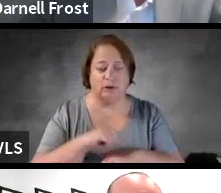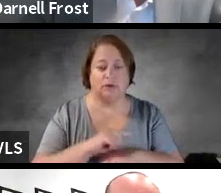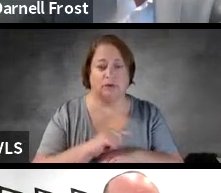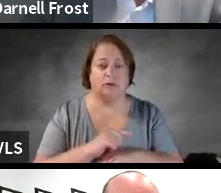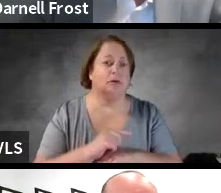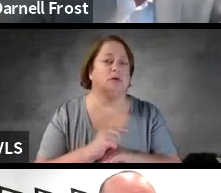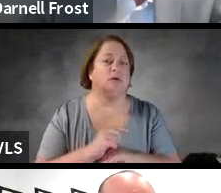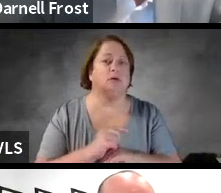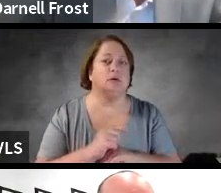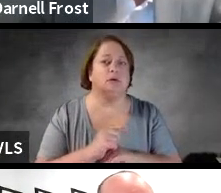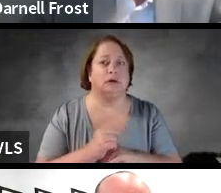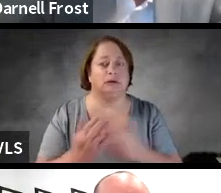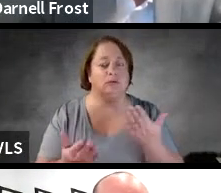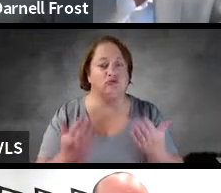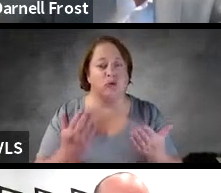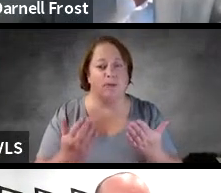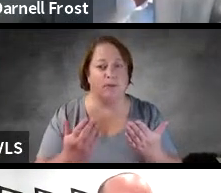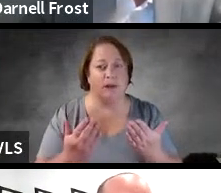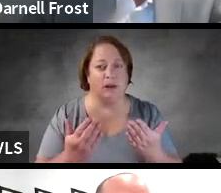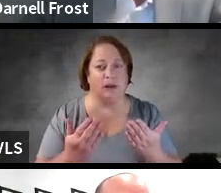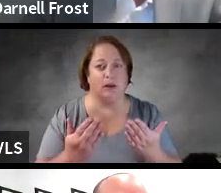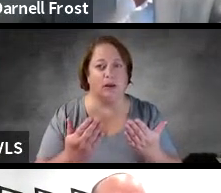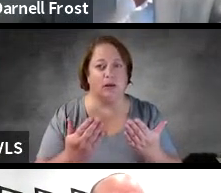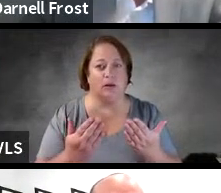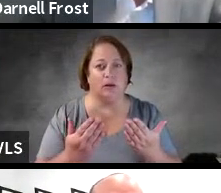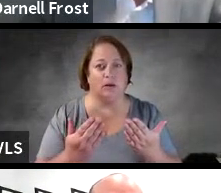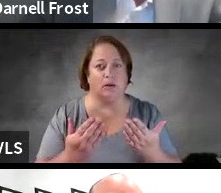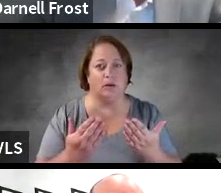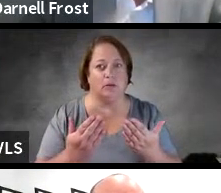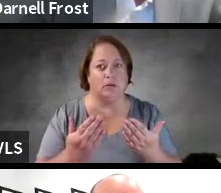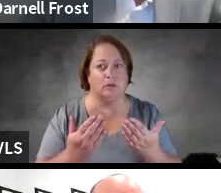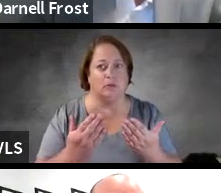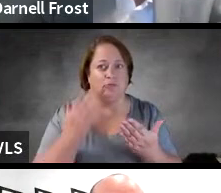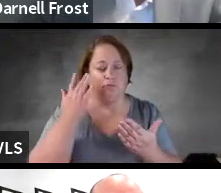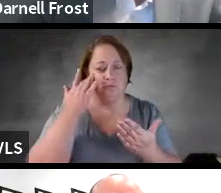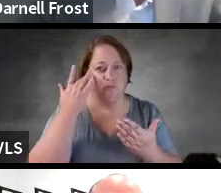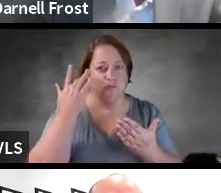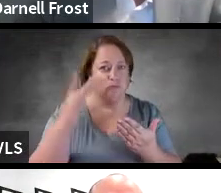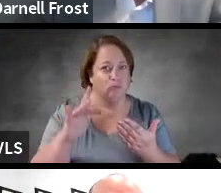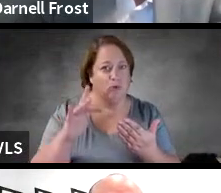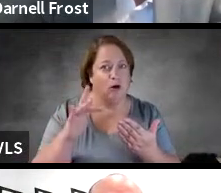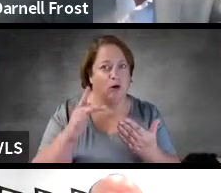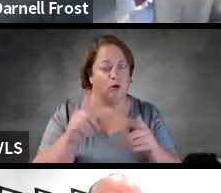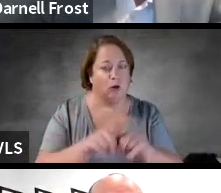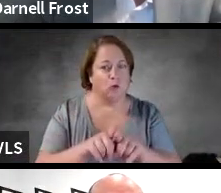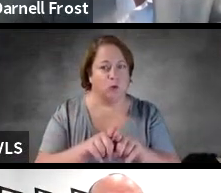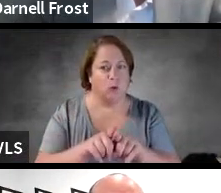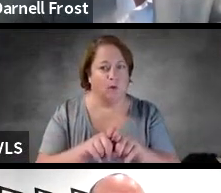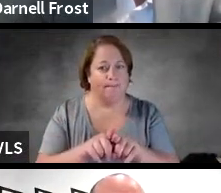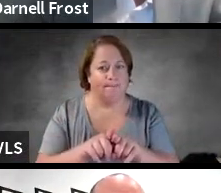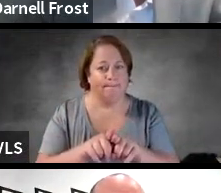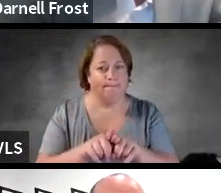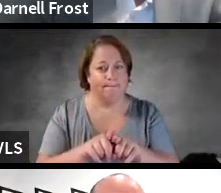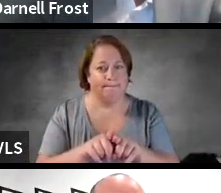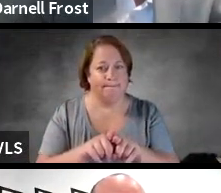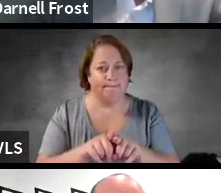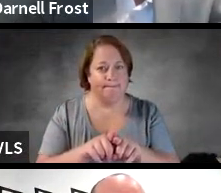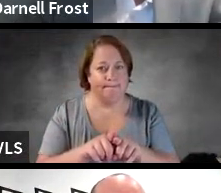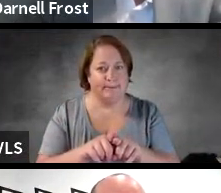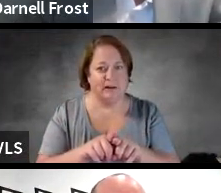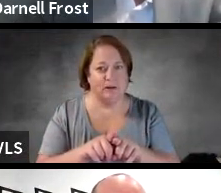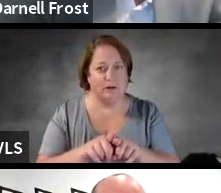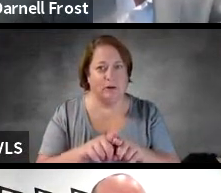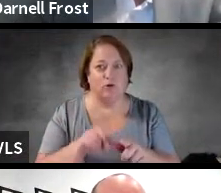Rich Carver is probably shrewd. I would also consider him